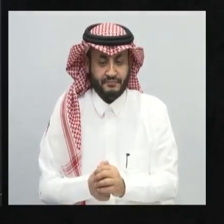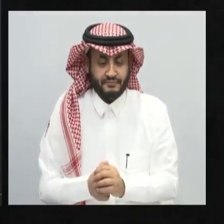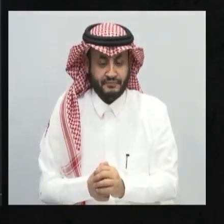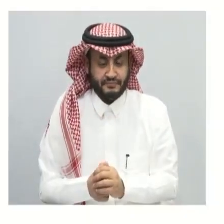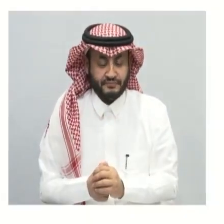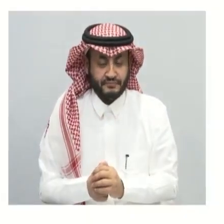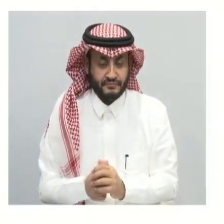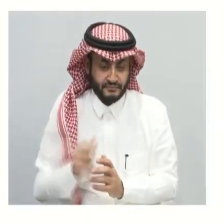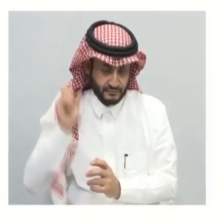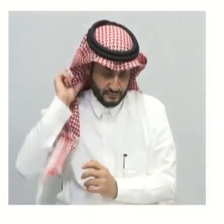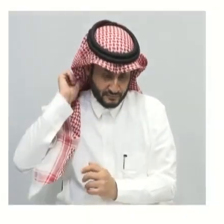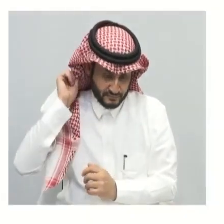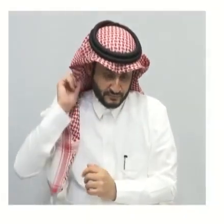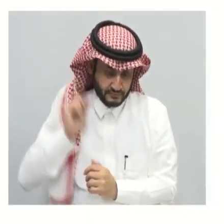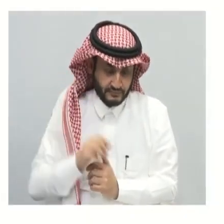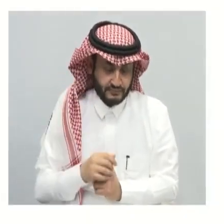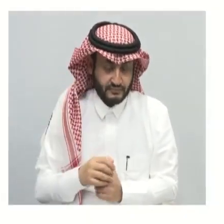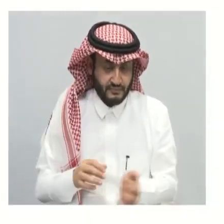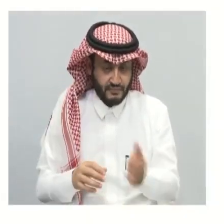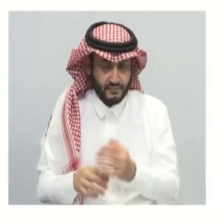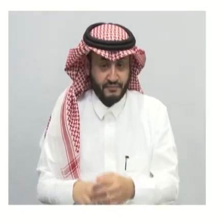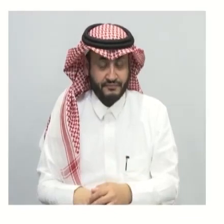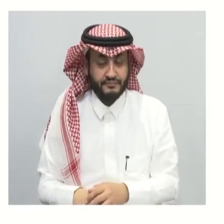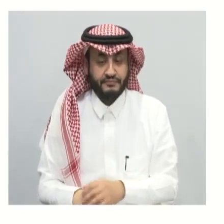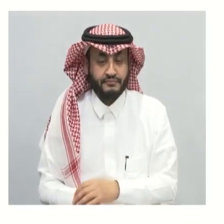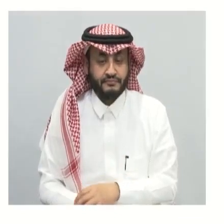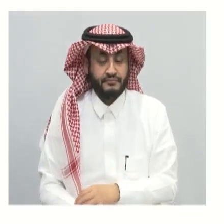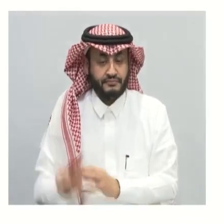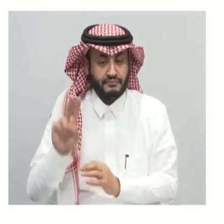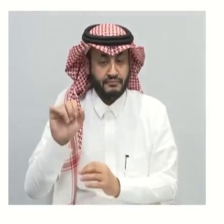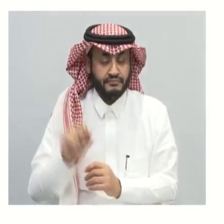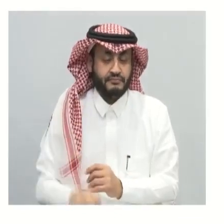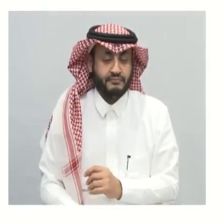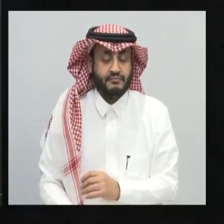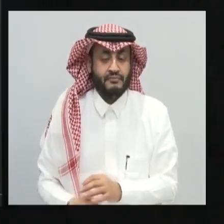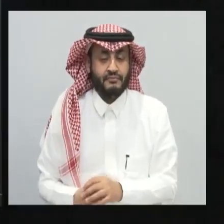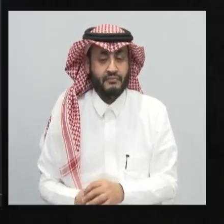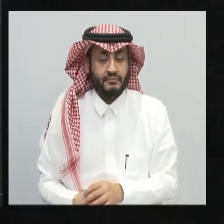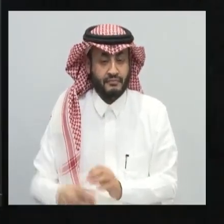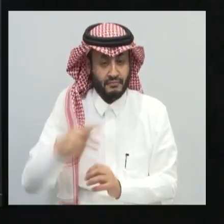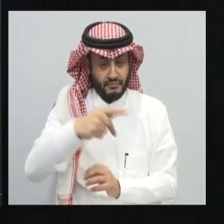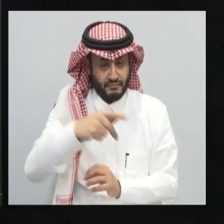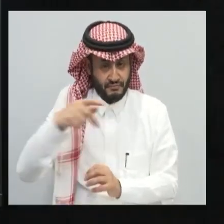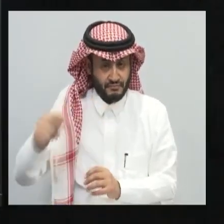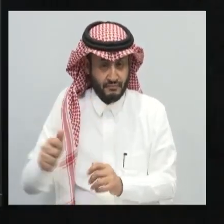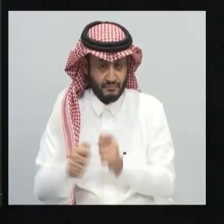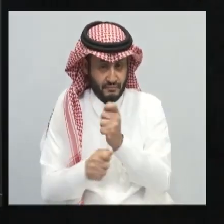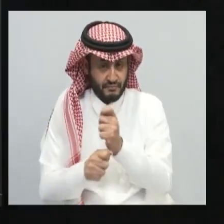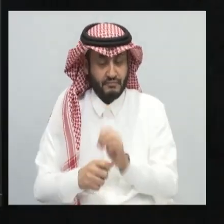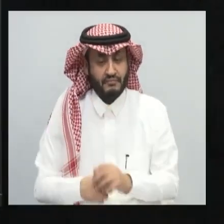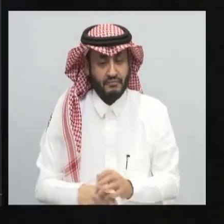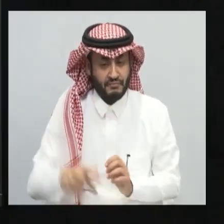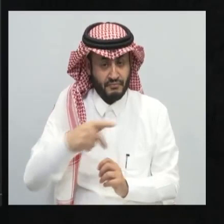fixed. Also, we have spoken about using the past participle form of the verb as